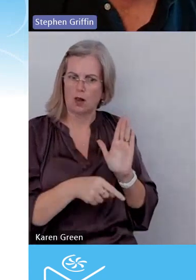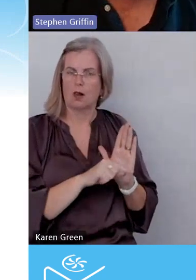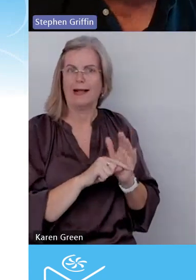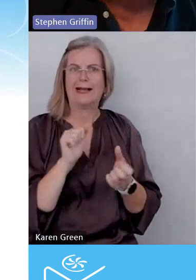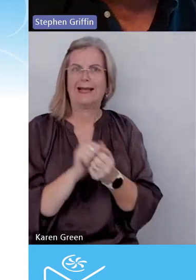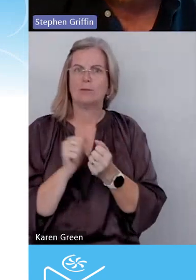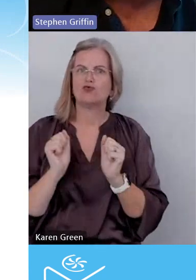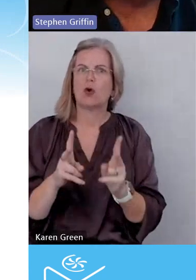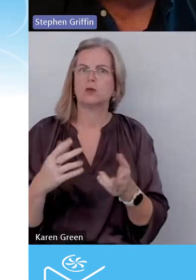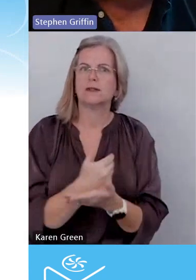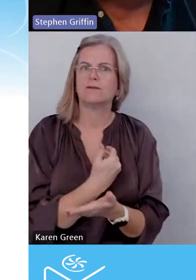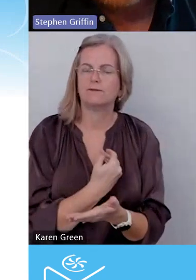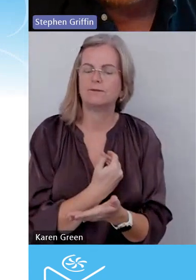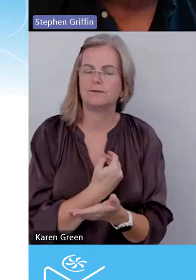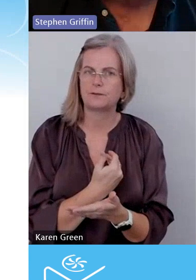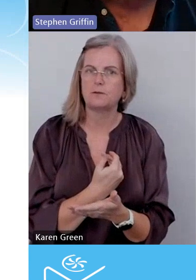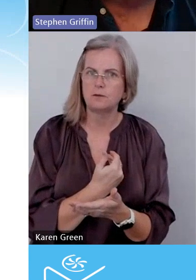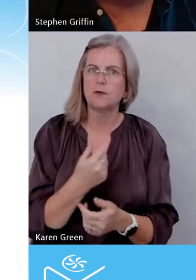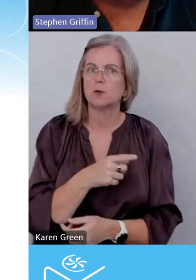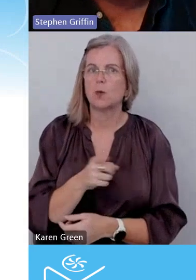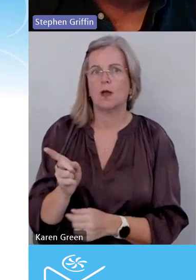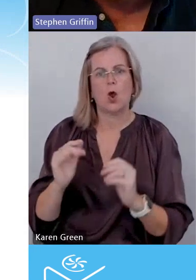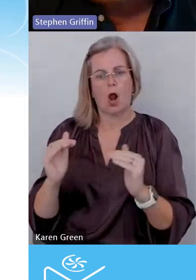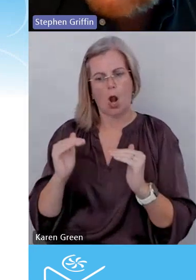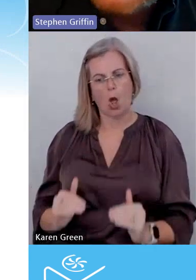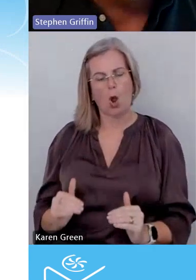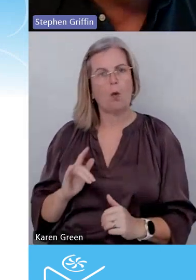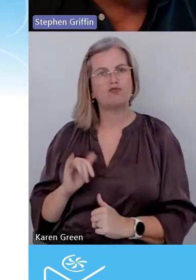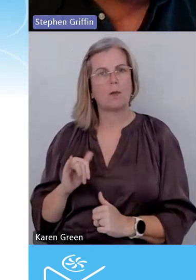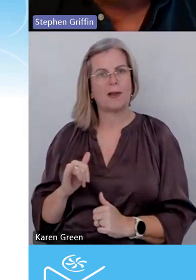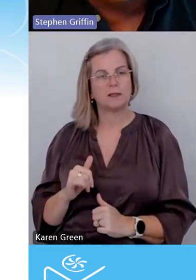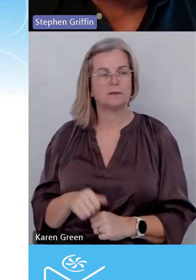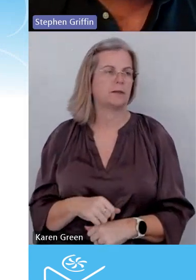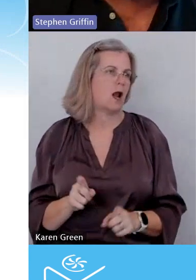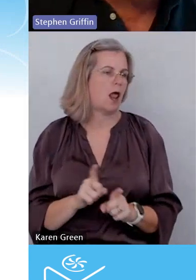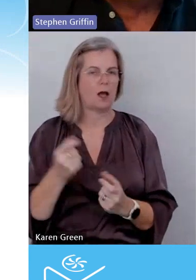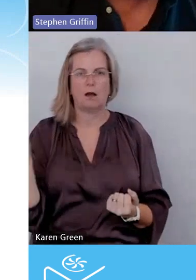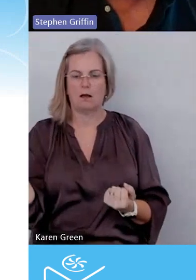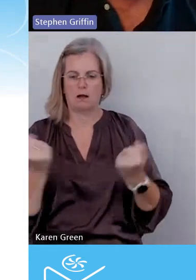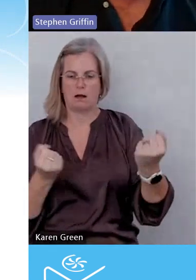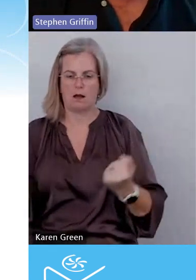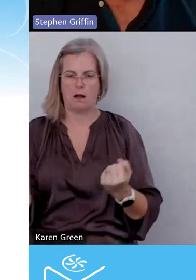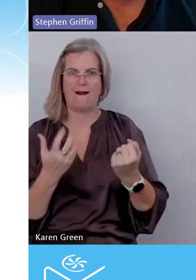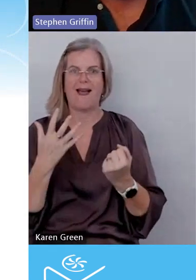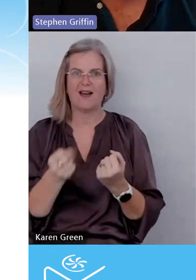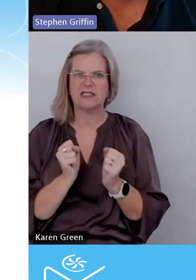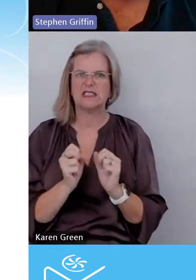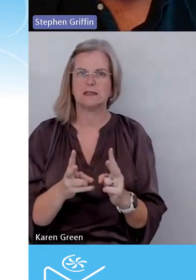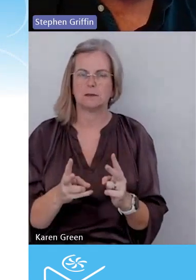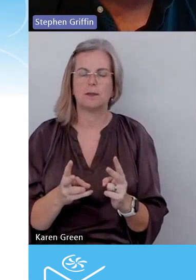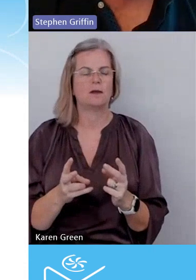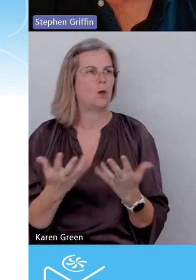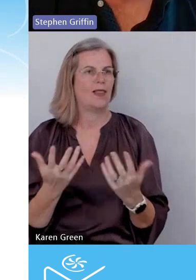high impact events that happen in public health. We have anti-lock brakes, we have driving tests, we have airbags, etc.,